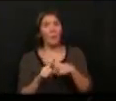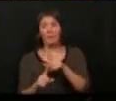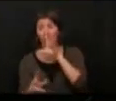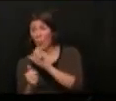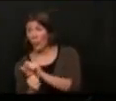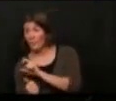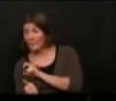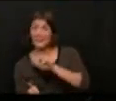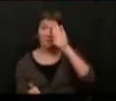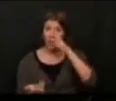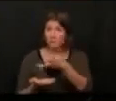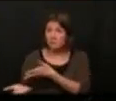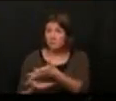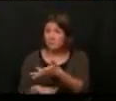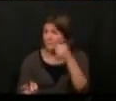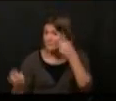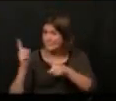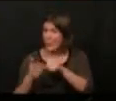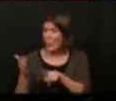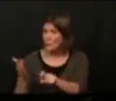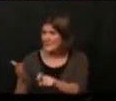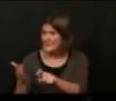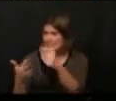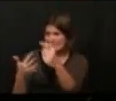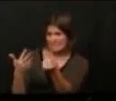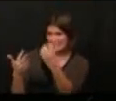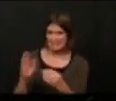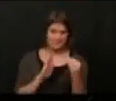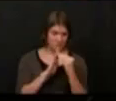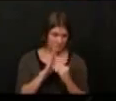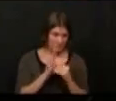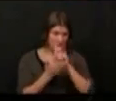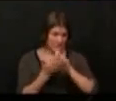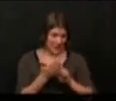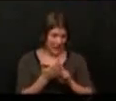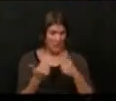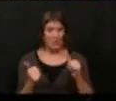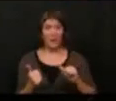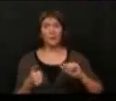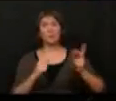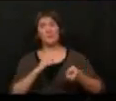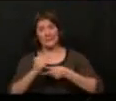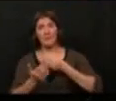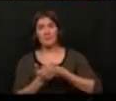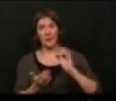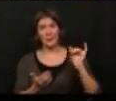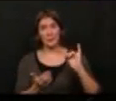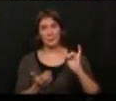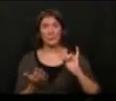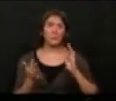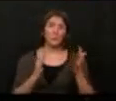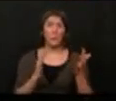get a proposal that meets their needs and is as inexpensive as possible.